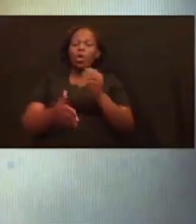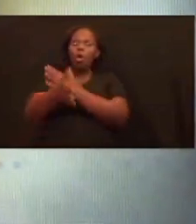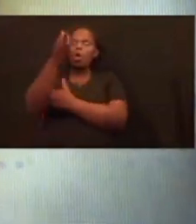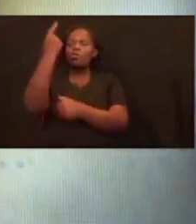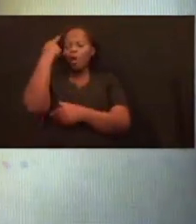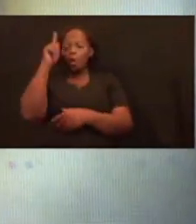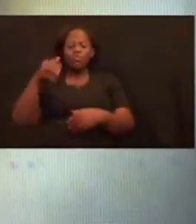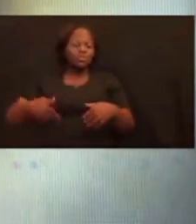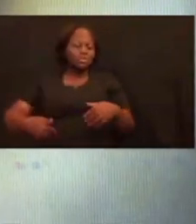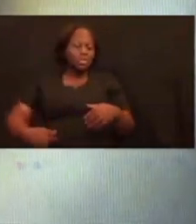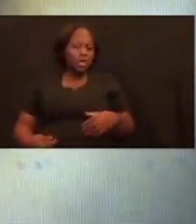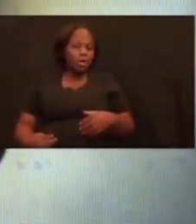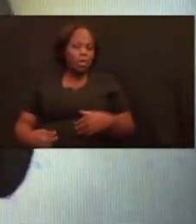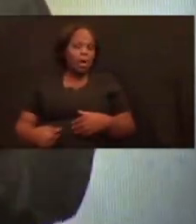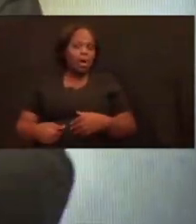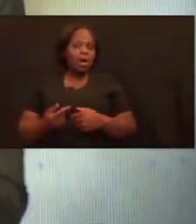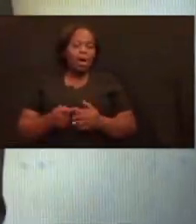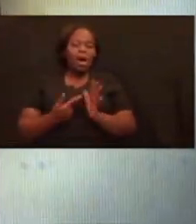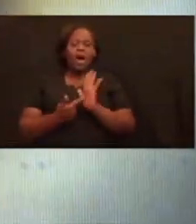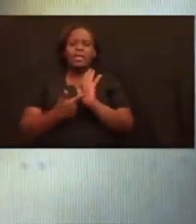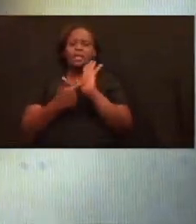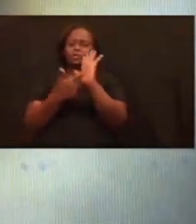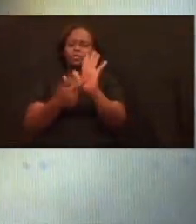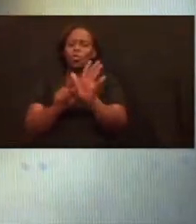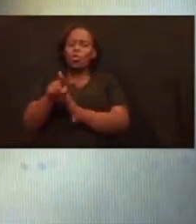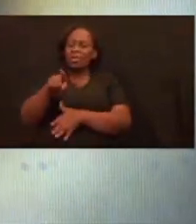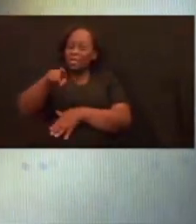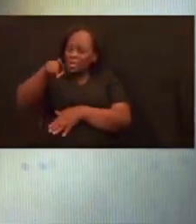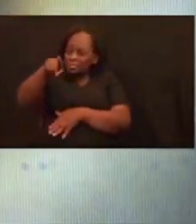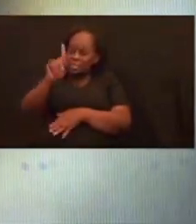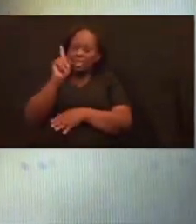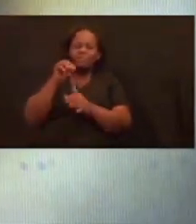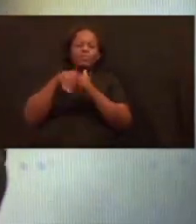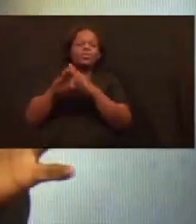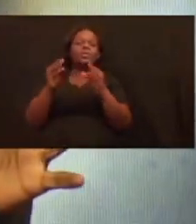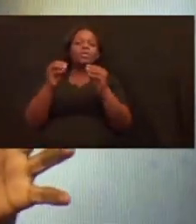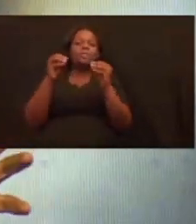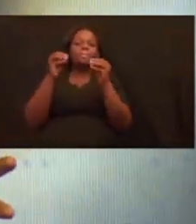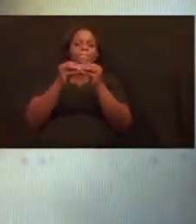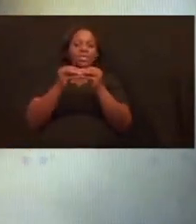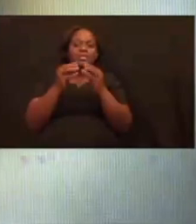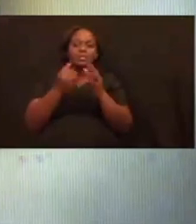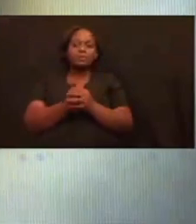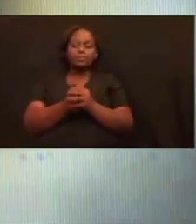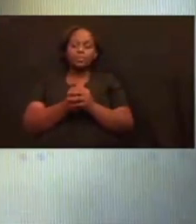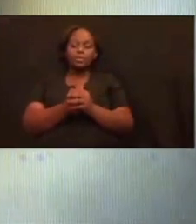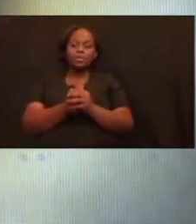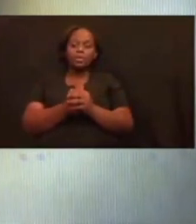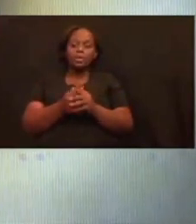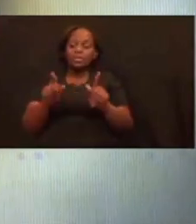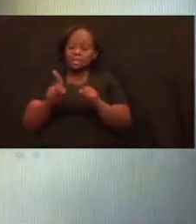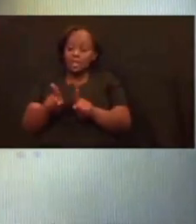of Jacob is the one who reveals himself in an encounter. It is the same God, but the dimensions are not the same.